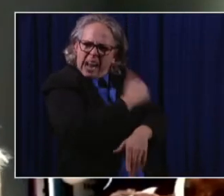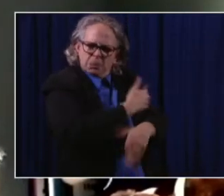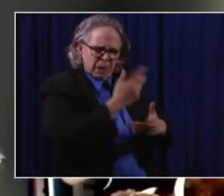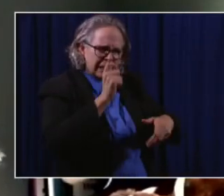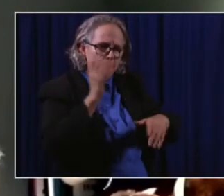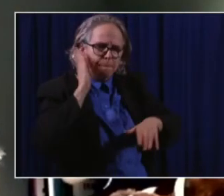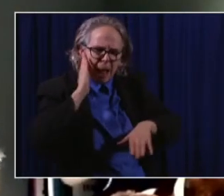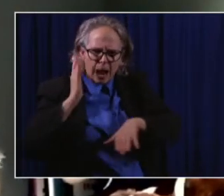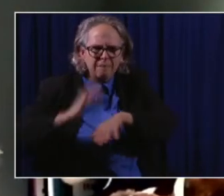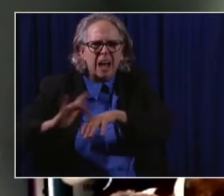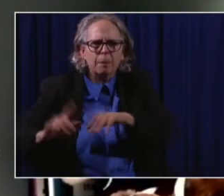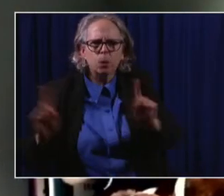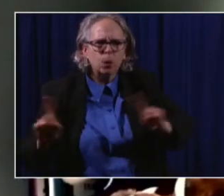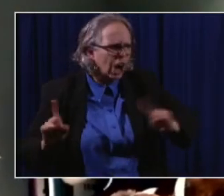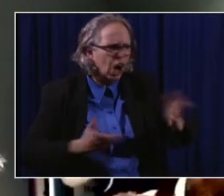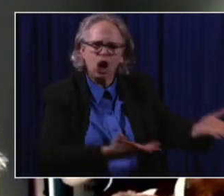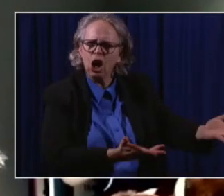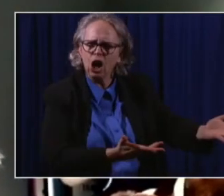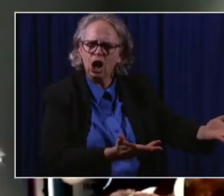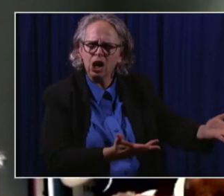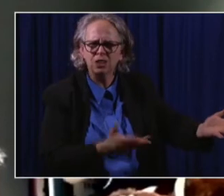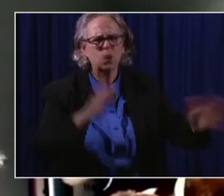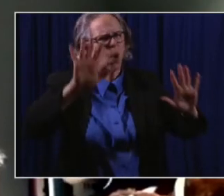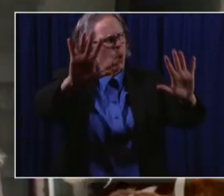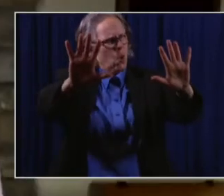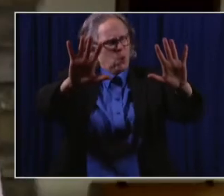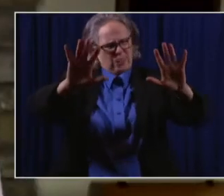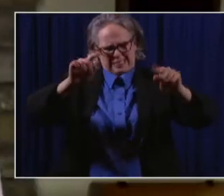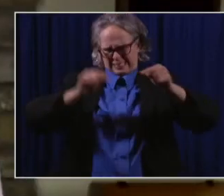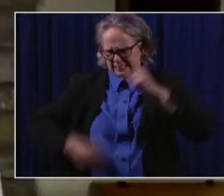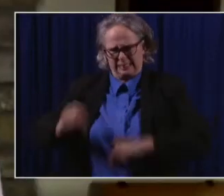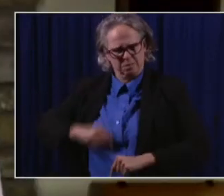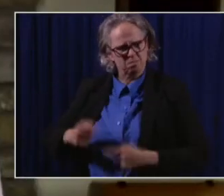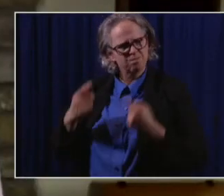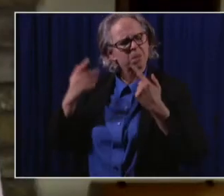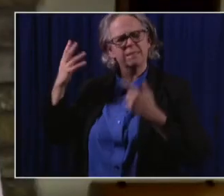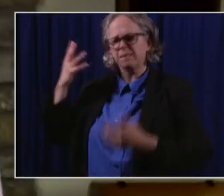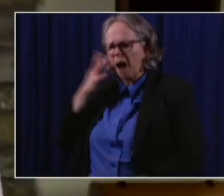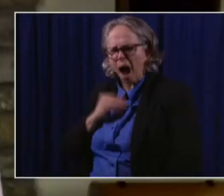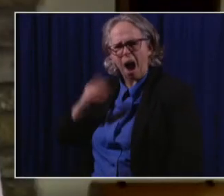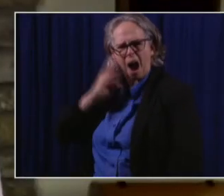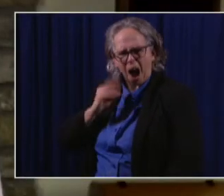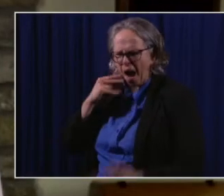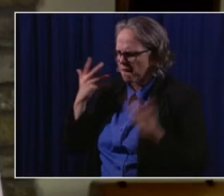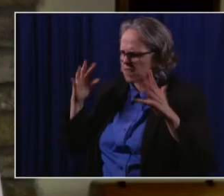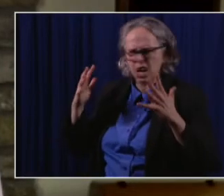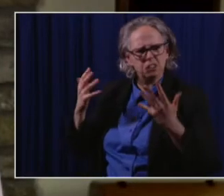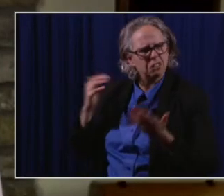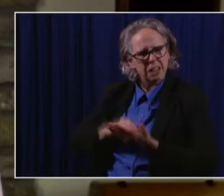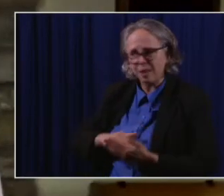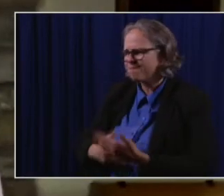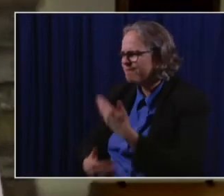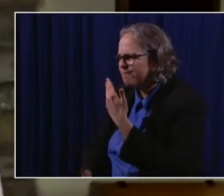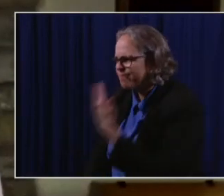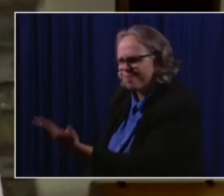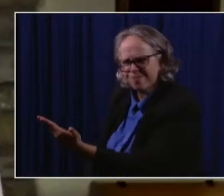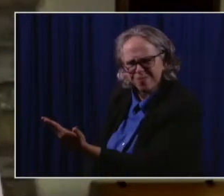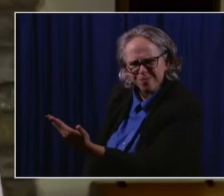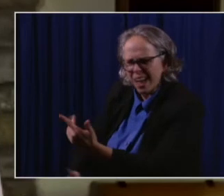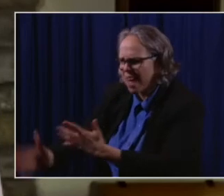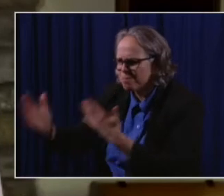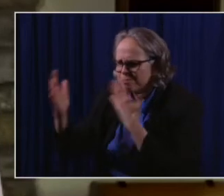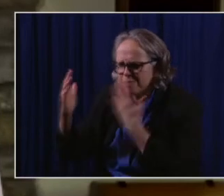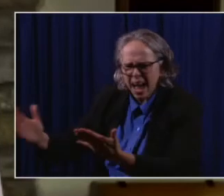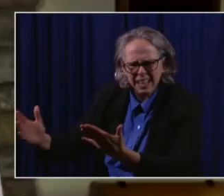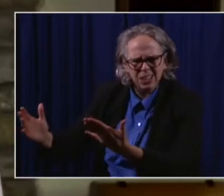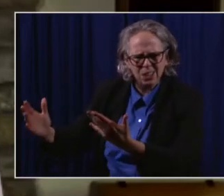Ohio has done it. We know how to do it. We need to do it again. Well, thank you very much for the message. And Doctor, again, thank you for